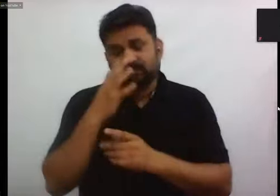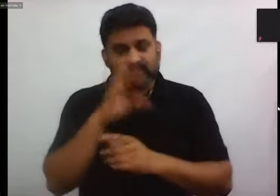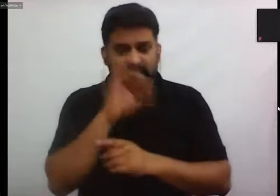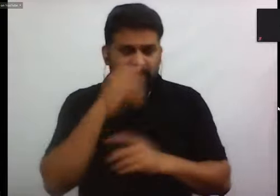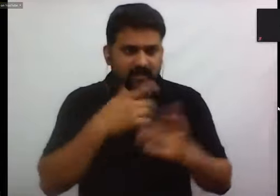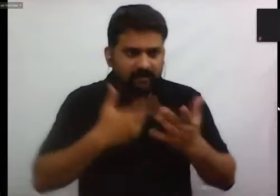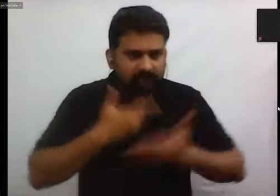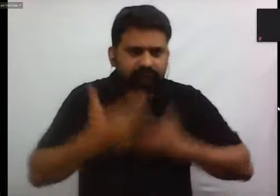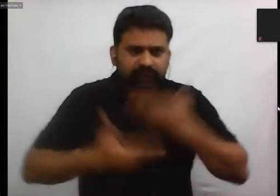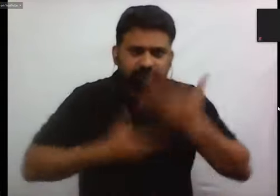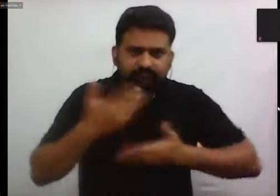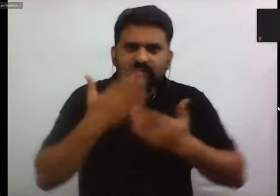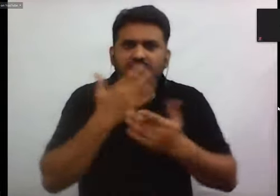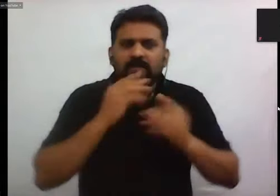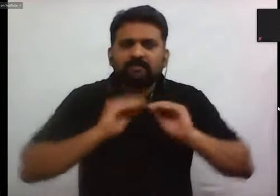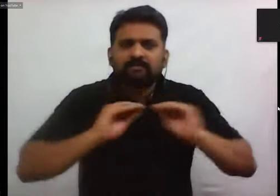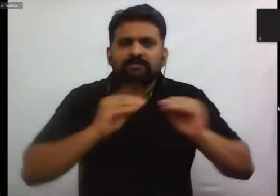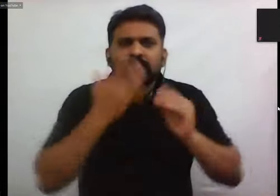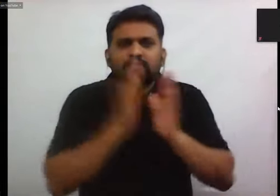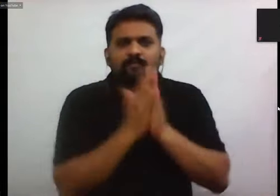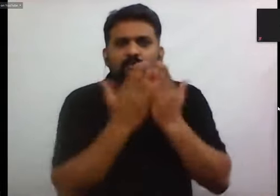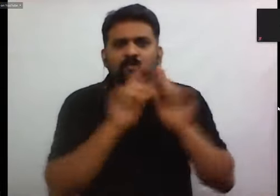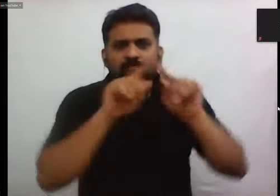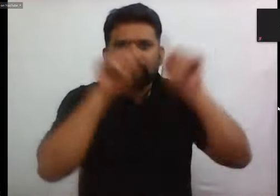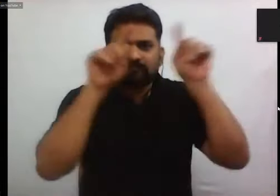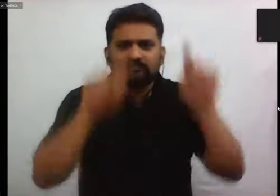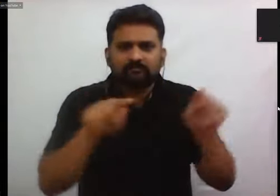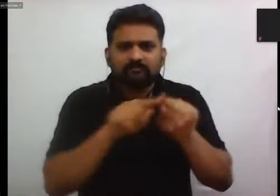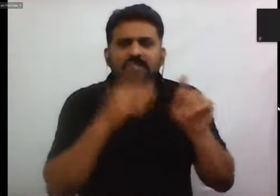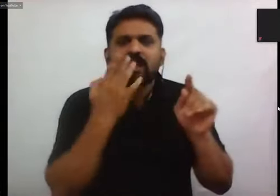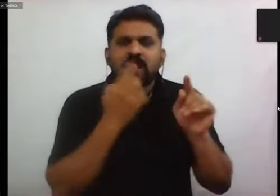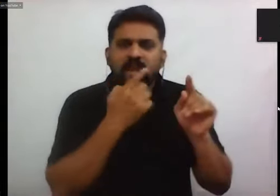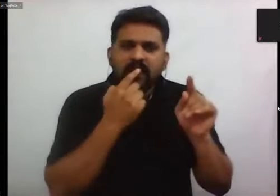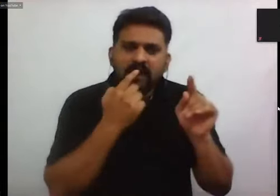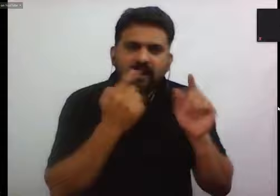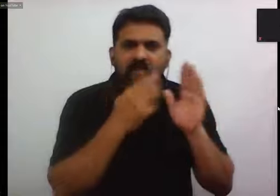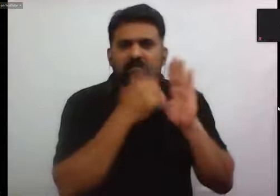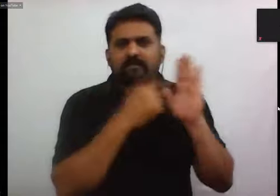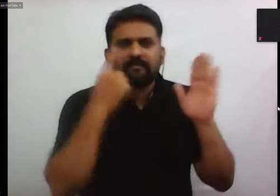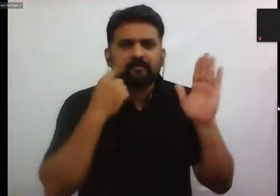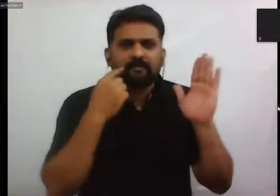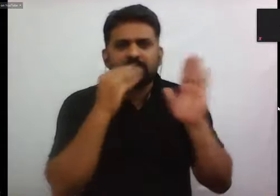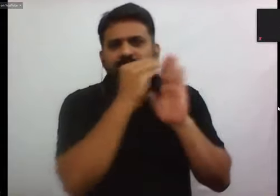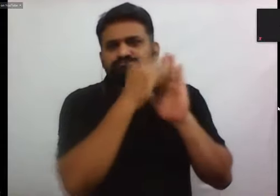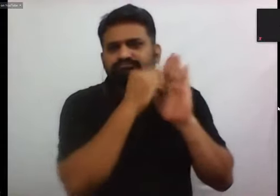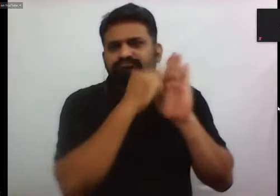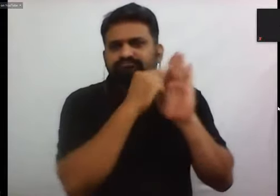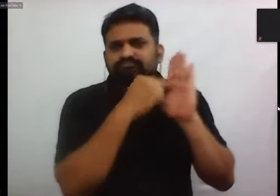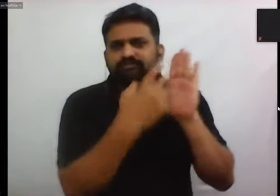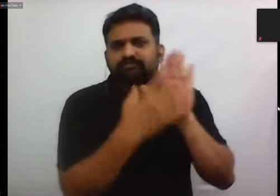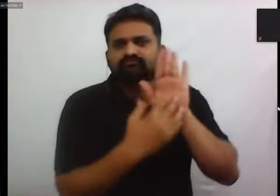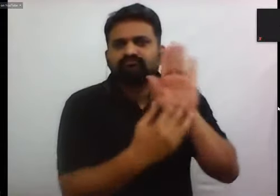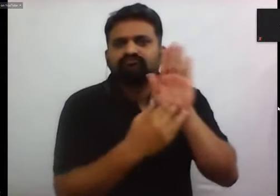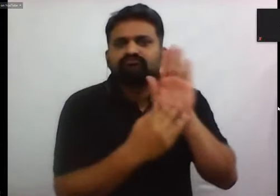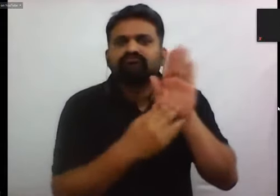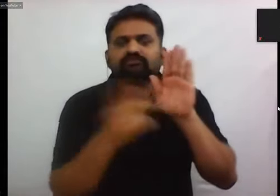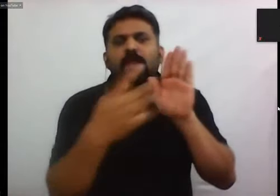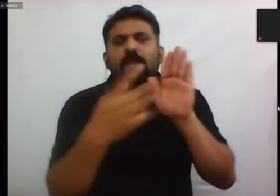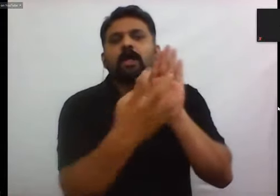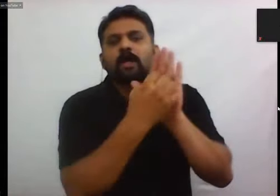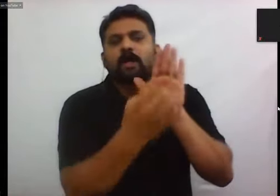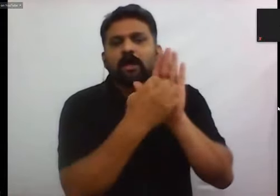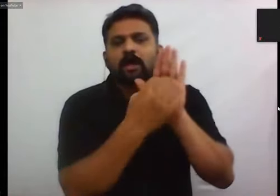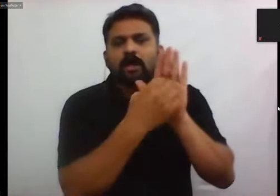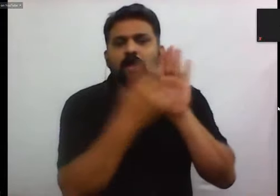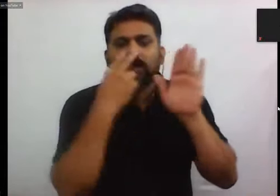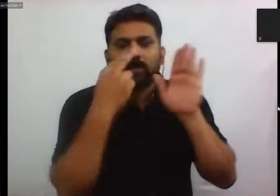teaching color, book mein square bana ke lal aur peela wo dikhate hain, and we want them to recognize that.